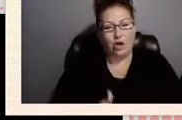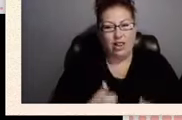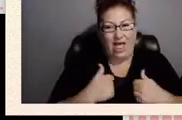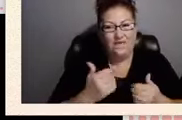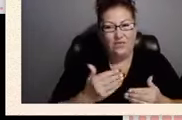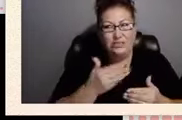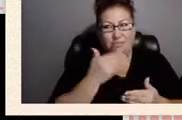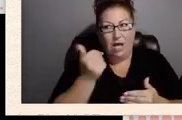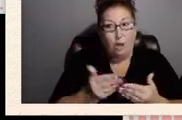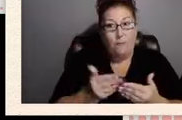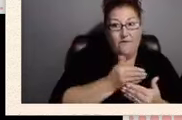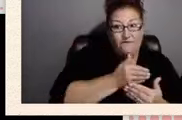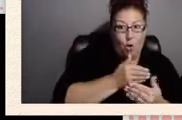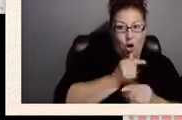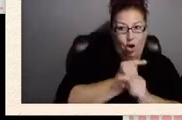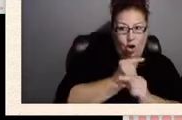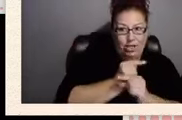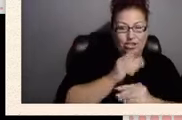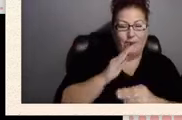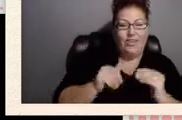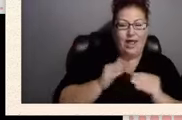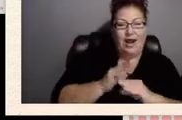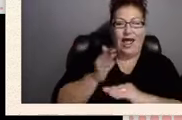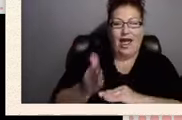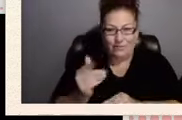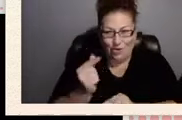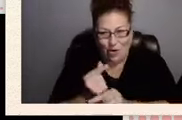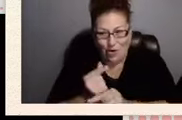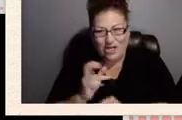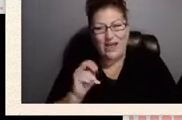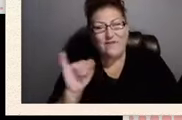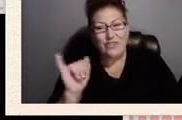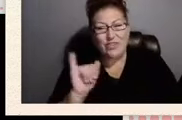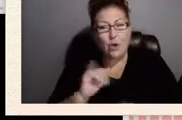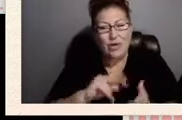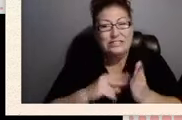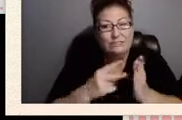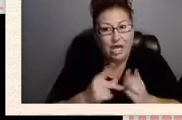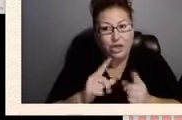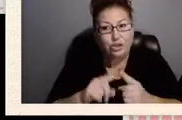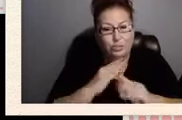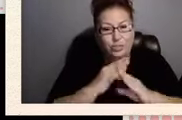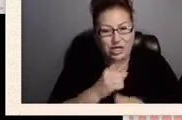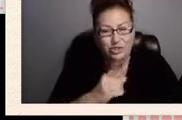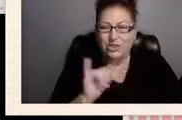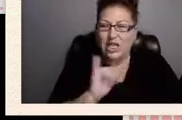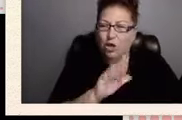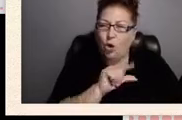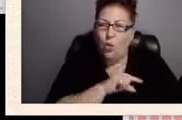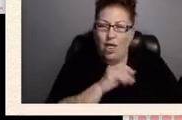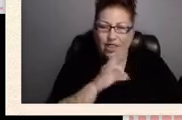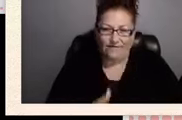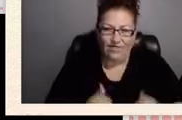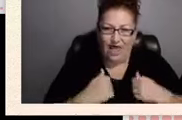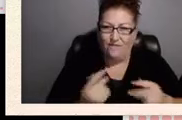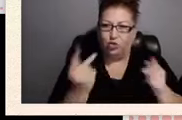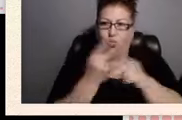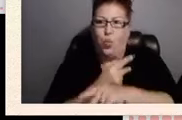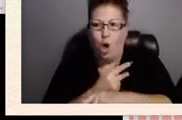guardianship than after guardianship, even though it's meant to protect you. It's like your quality of life was actually worse. And so then obviously